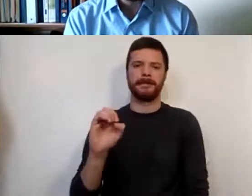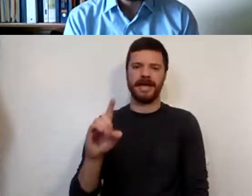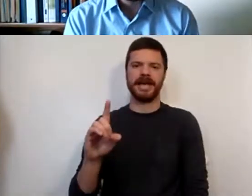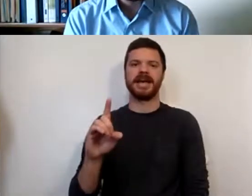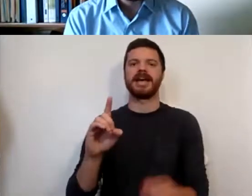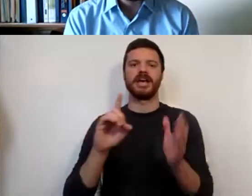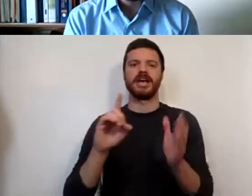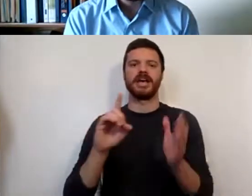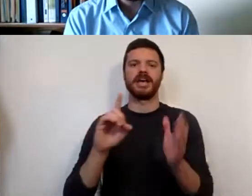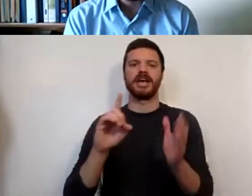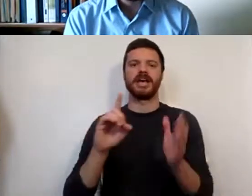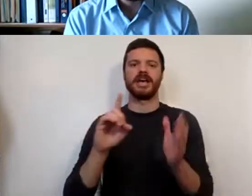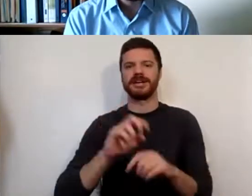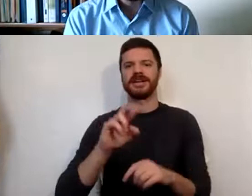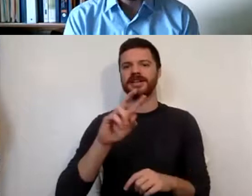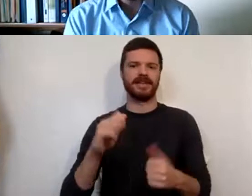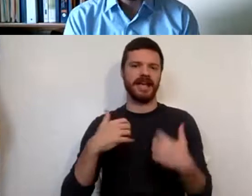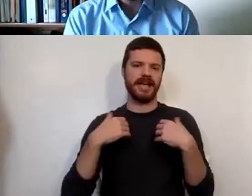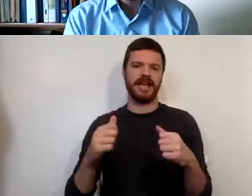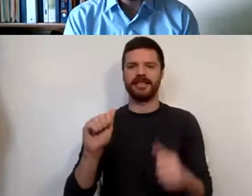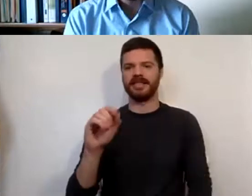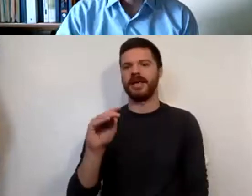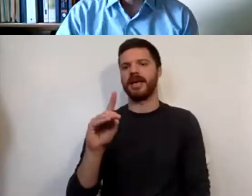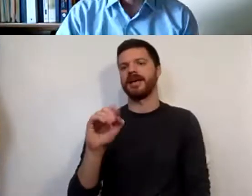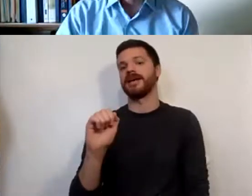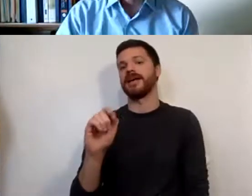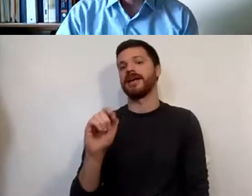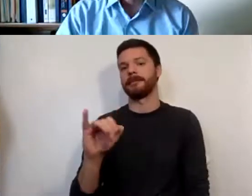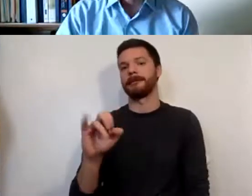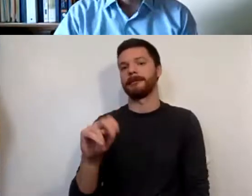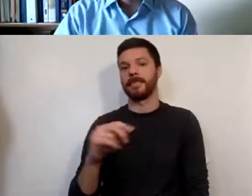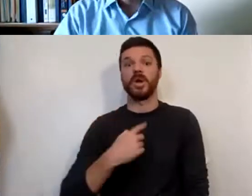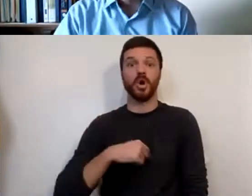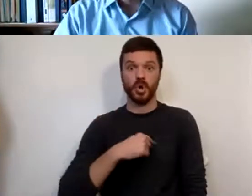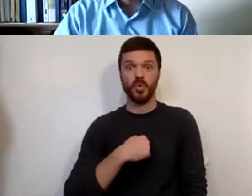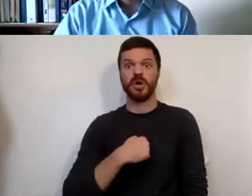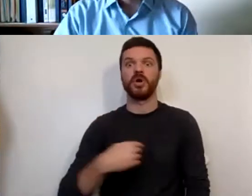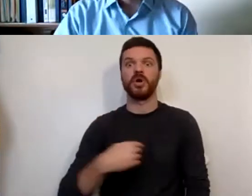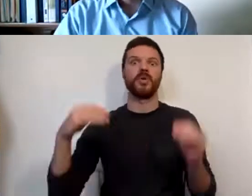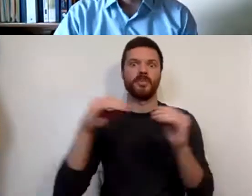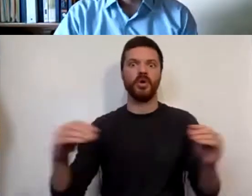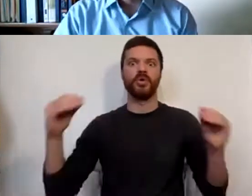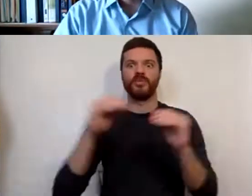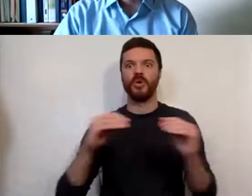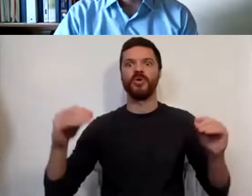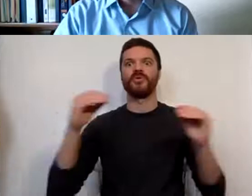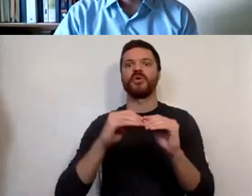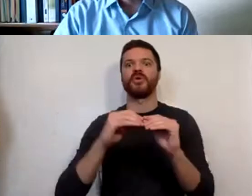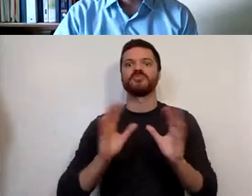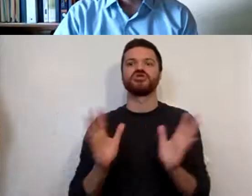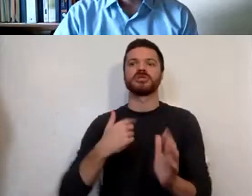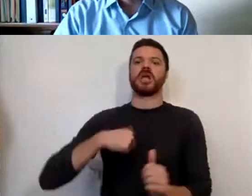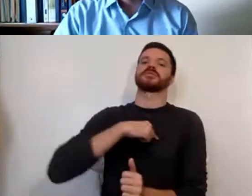VA Health Administration, and we're being pushed more and more and more on this kind of